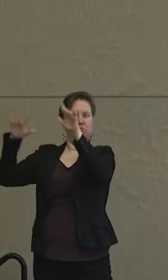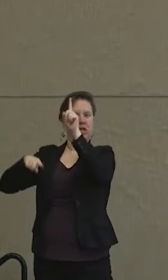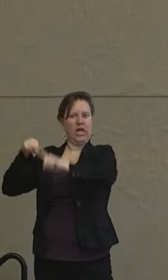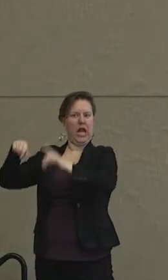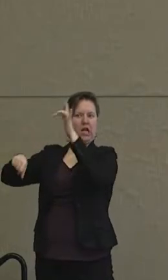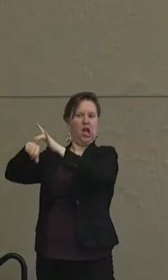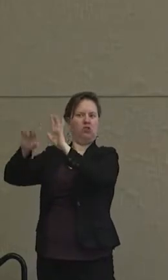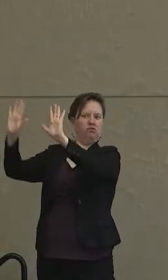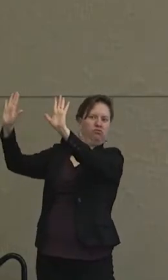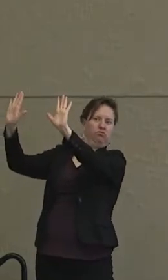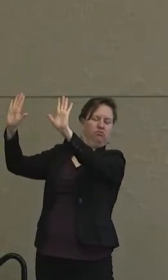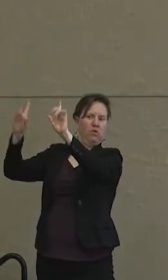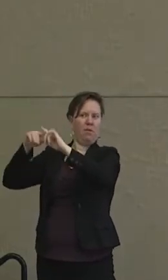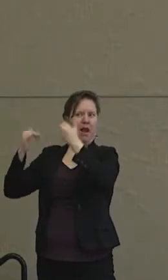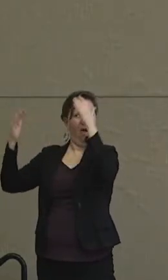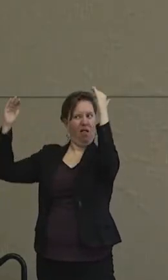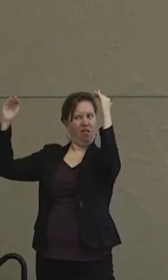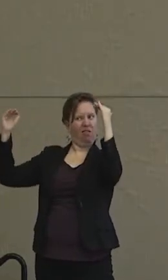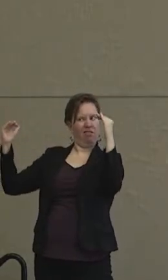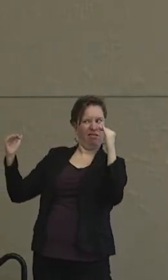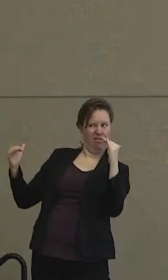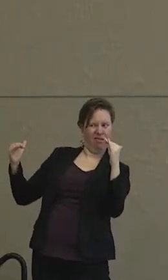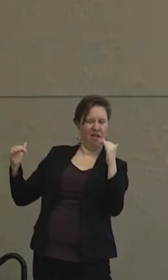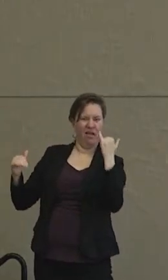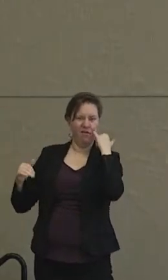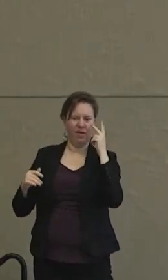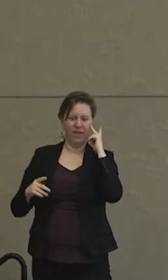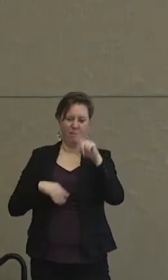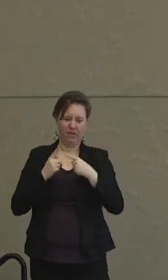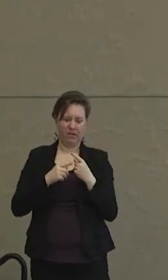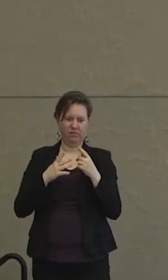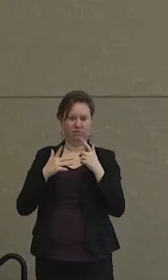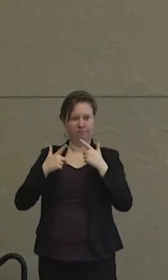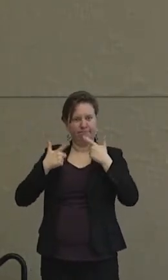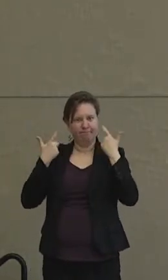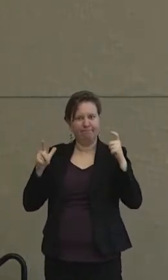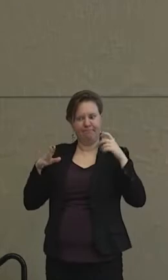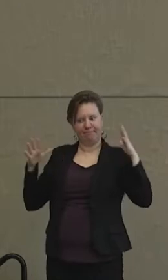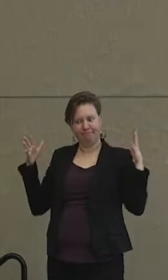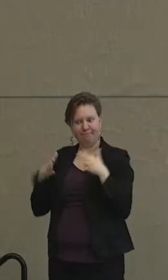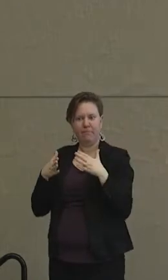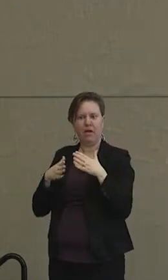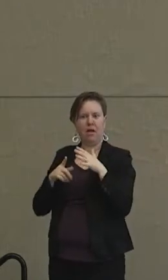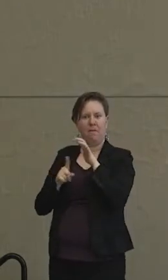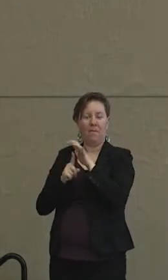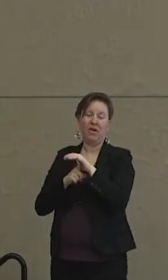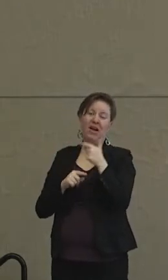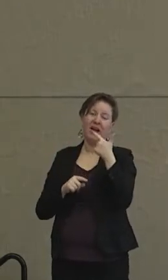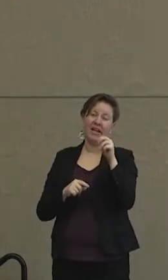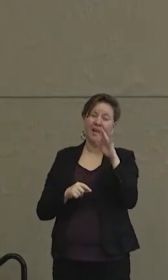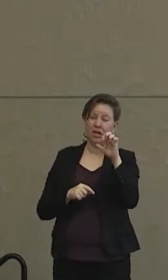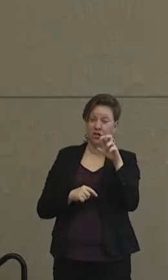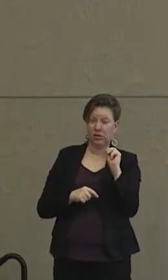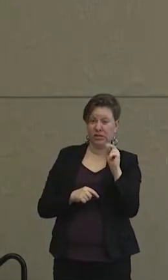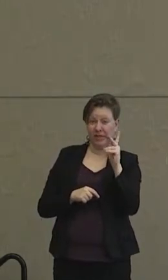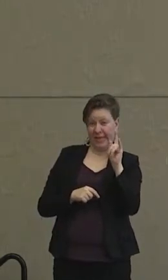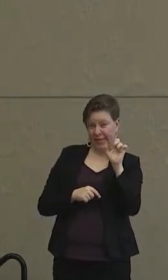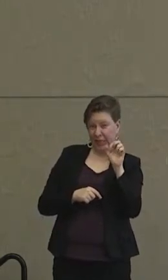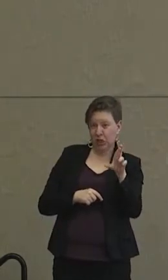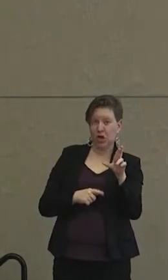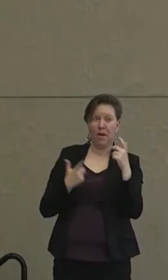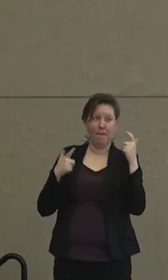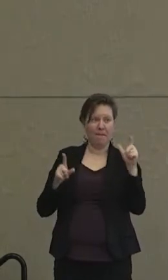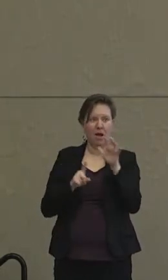now, so if we think of some of those highly publicized events, Garrison Keillor comes to mind, other